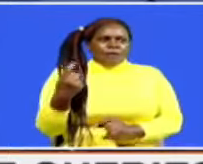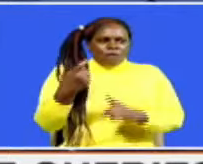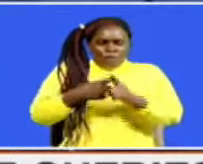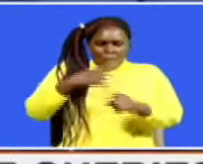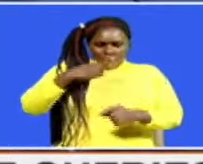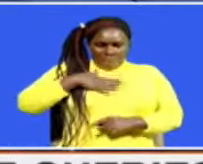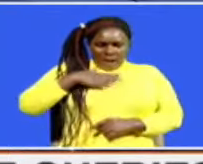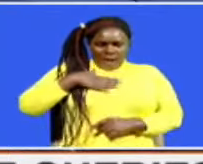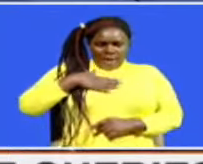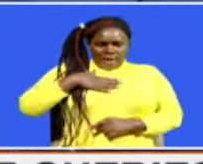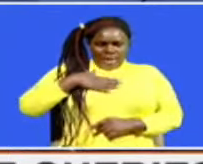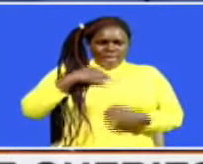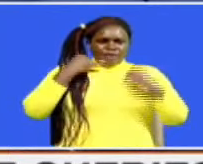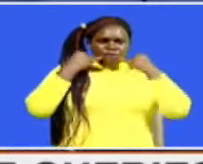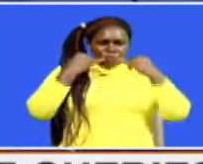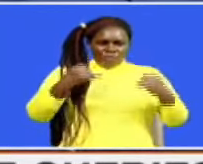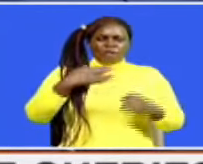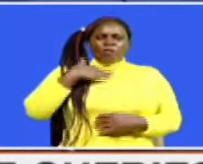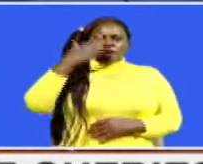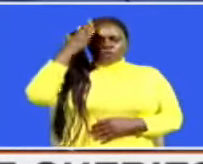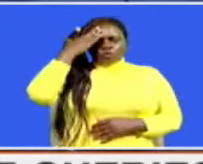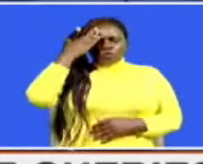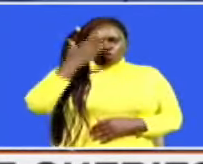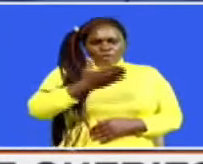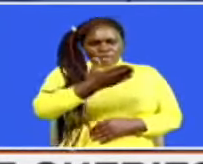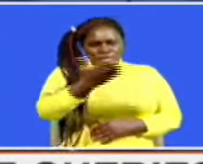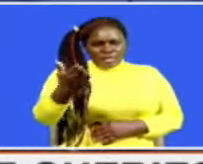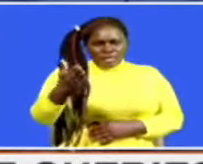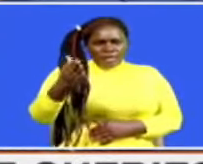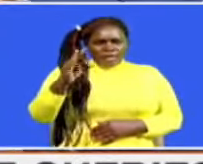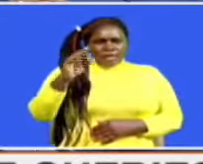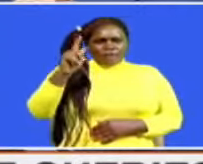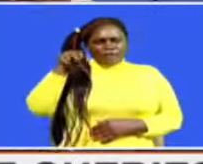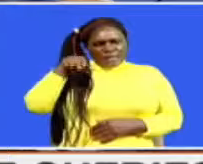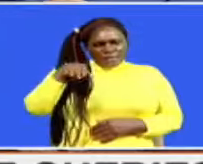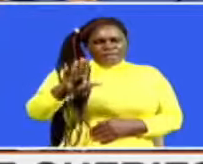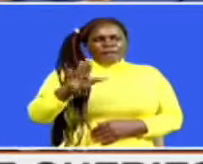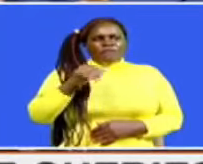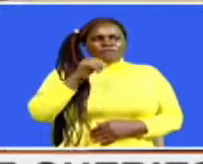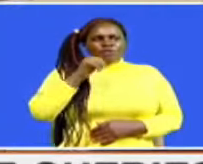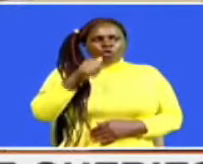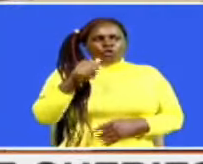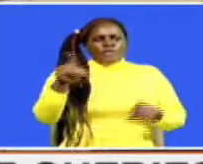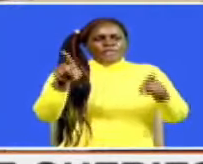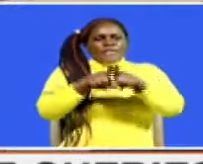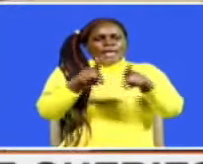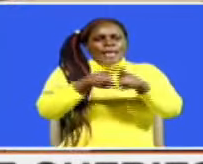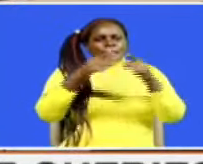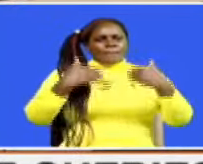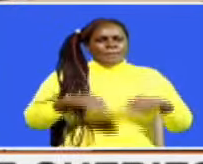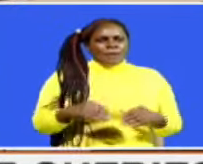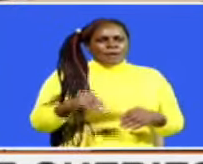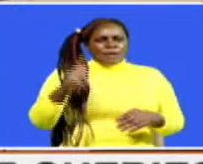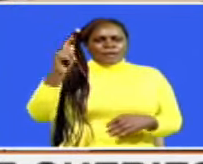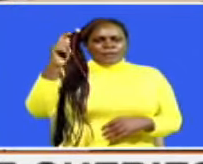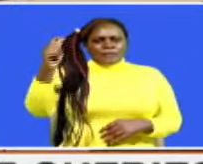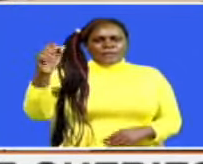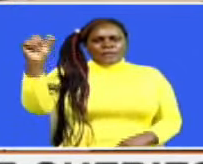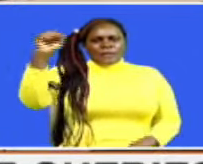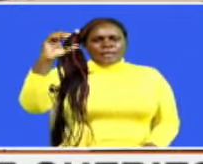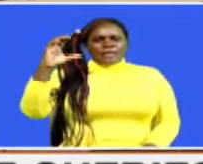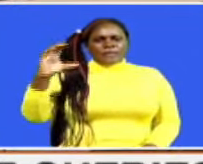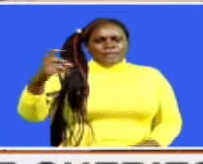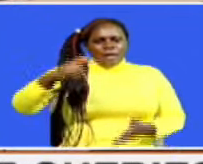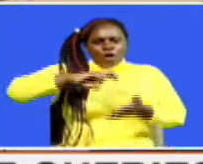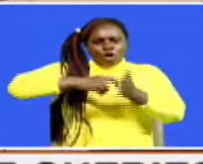from my own sources, I would want to know from police and MKL why they are not one and the same person. The Teacher Service Commission